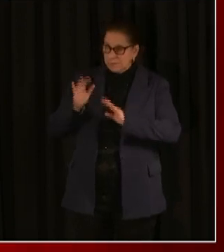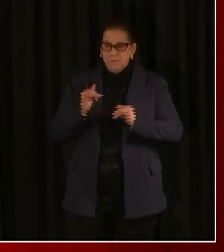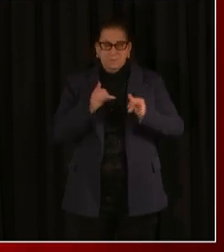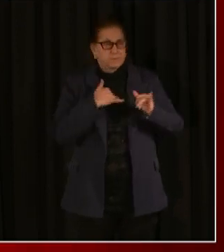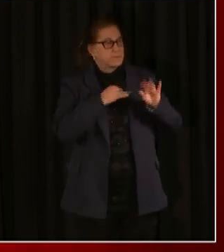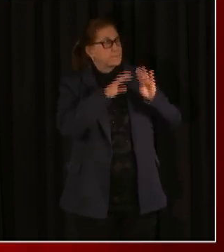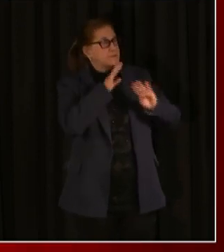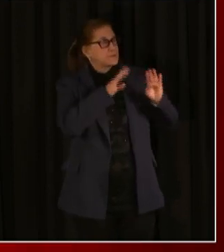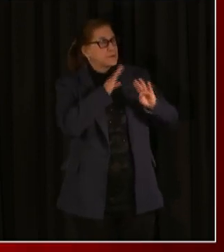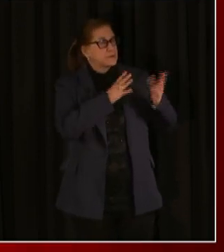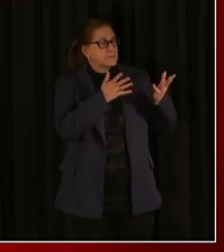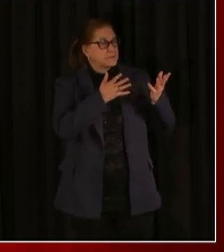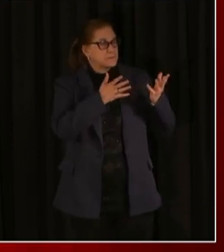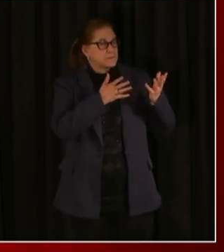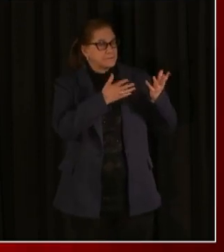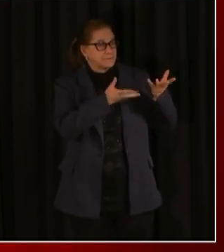questions.